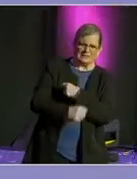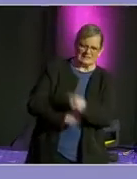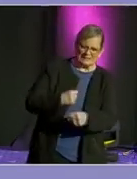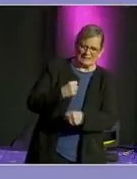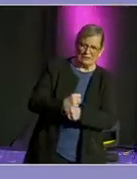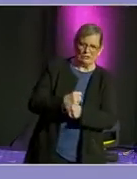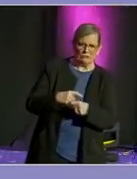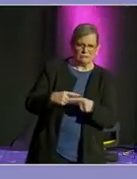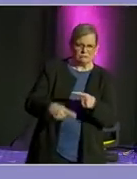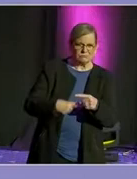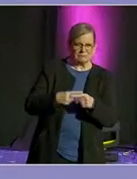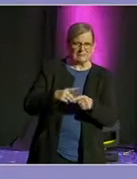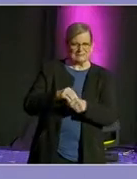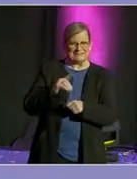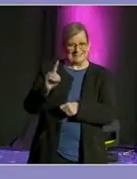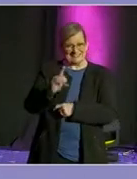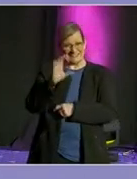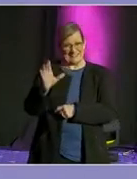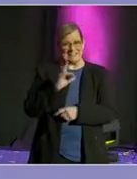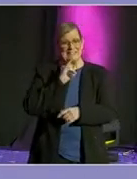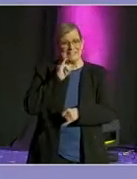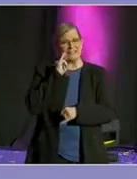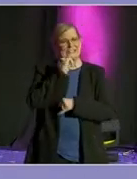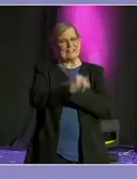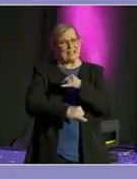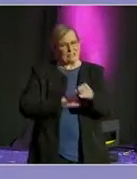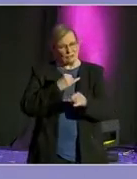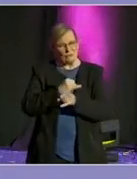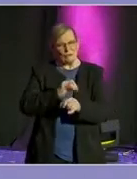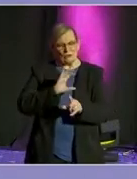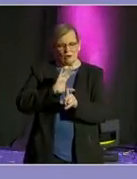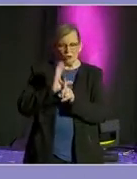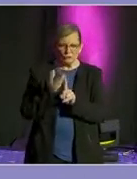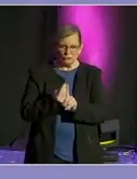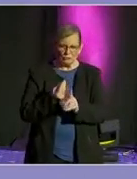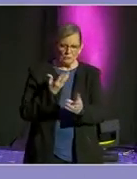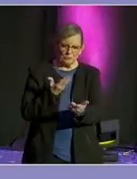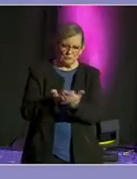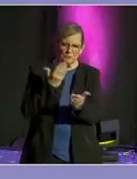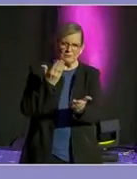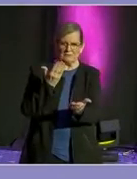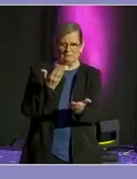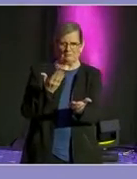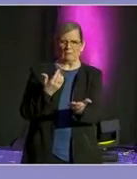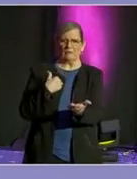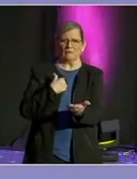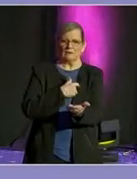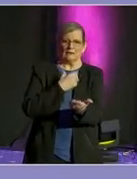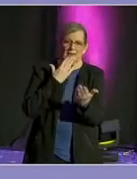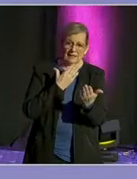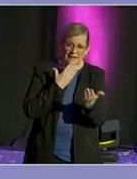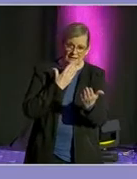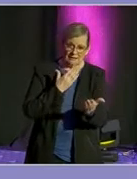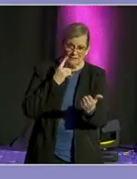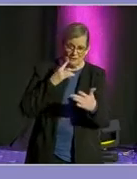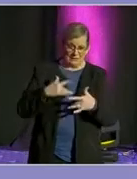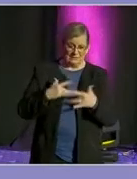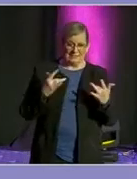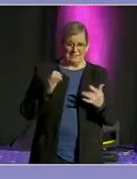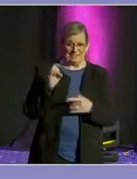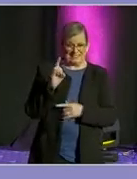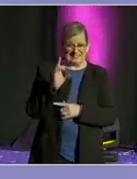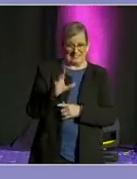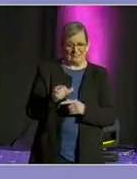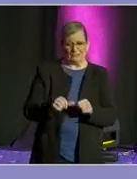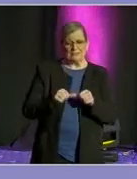cultural destination. We are truly appreciative of Events DC's continued support and sponsorship over the years. This year, we look